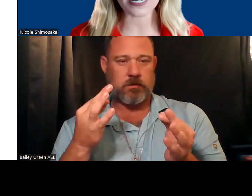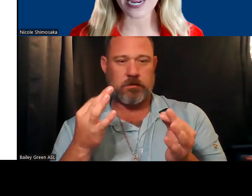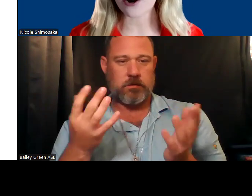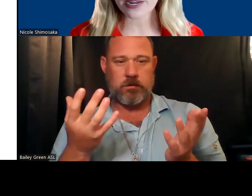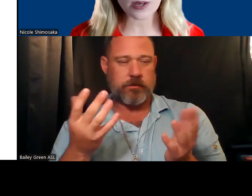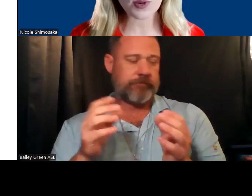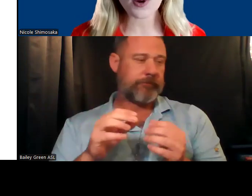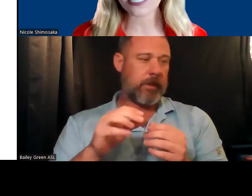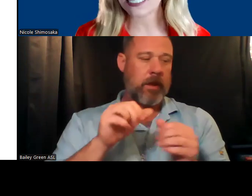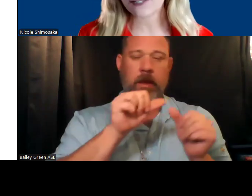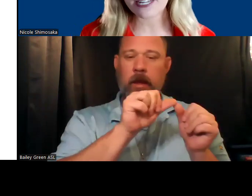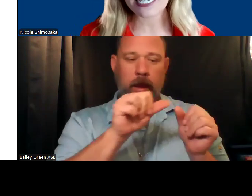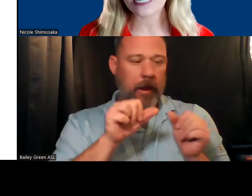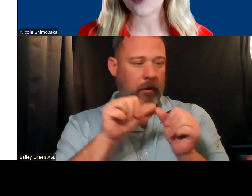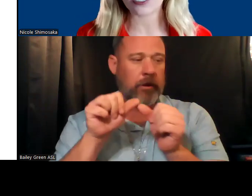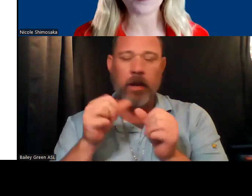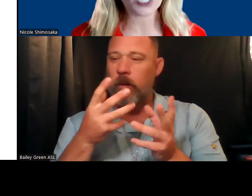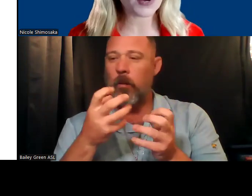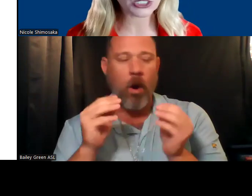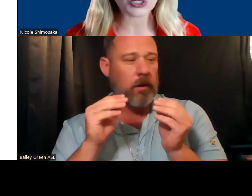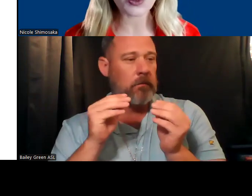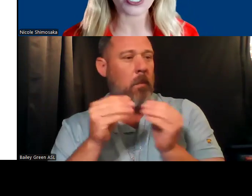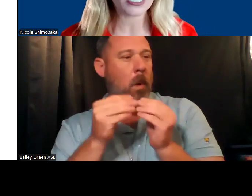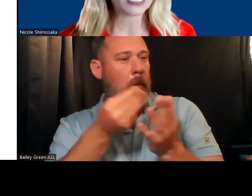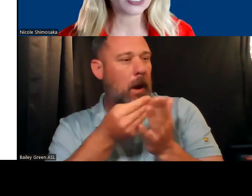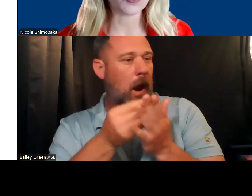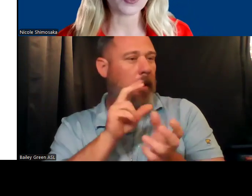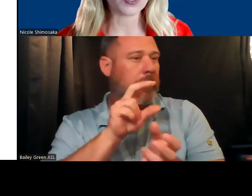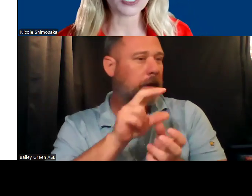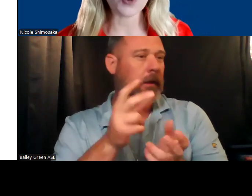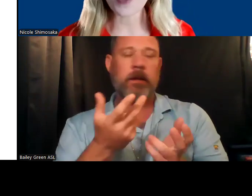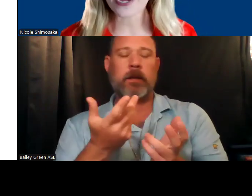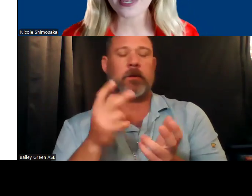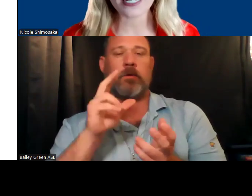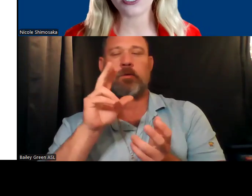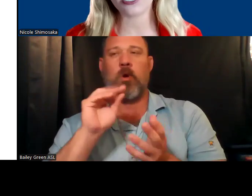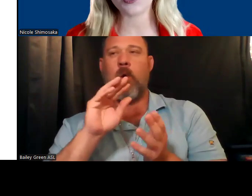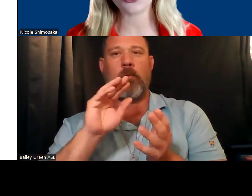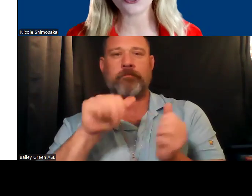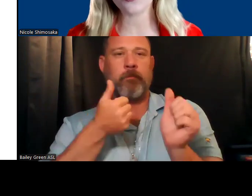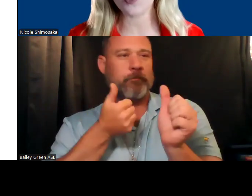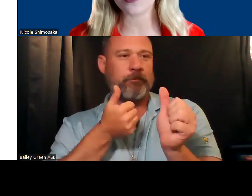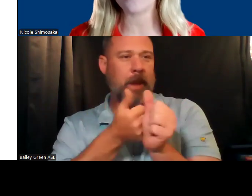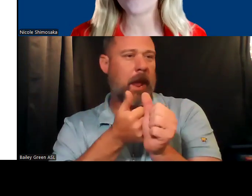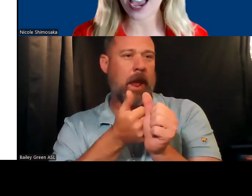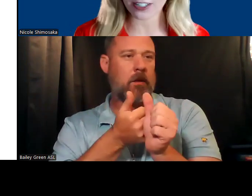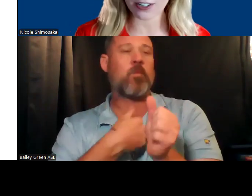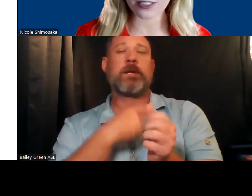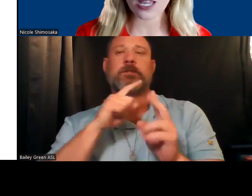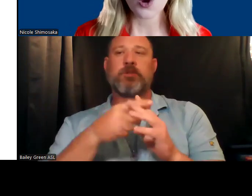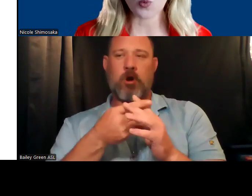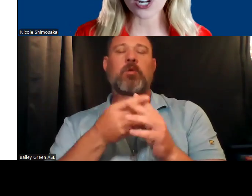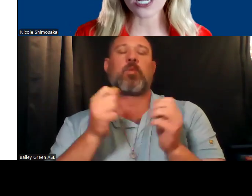an area that we wanted to see funding going to, or there was no backing into this. We started with the